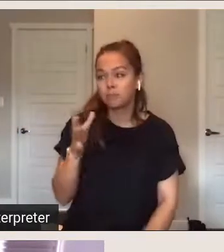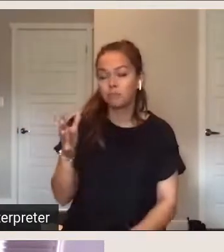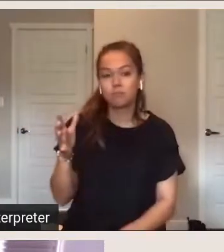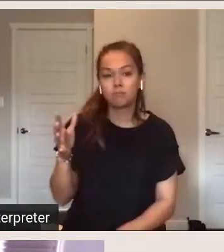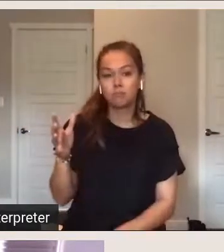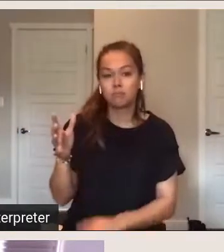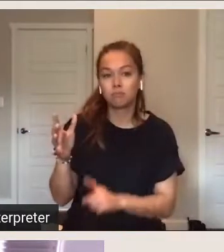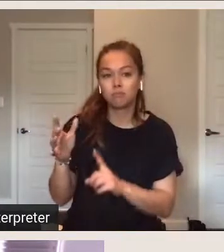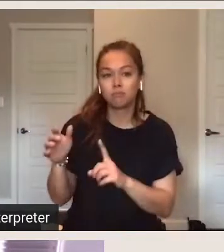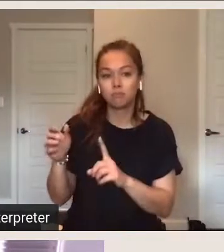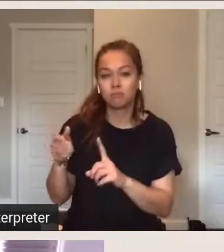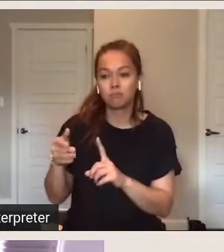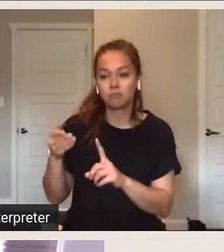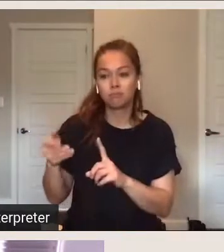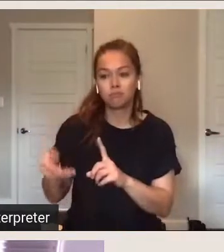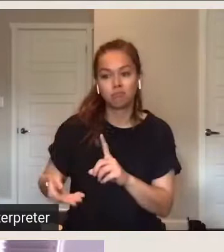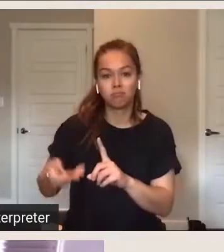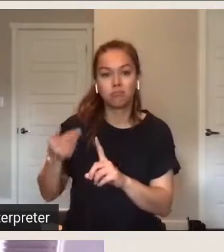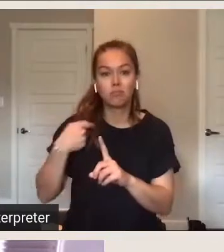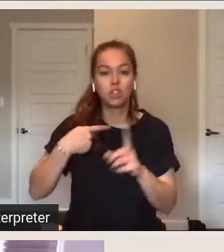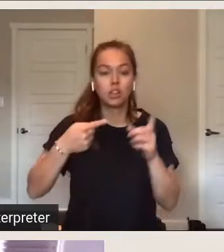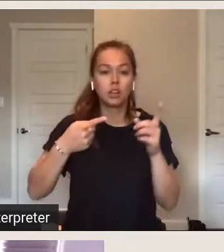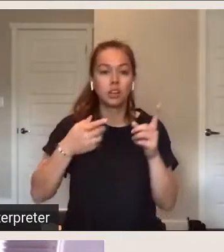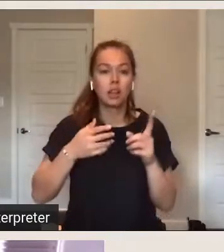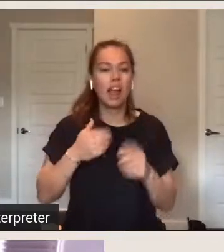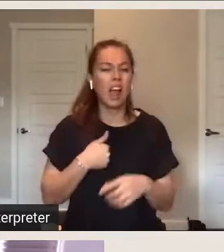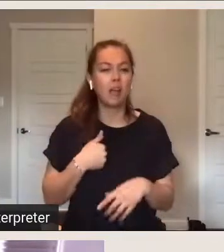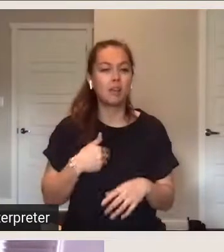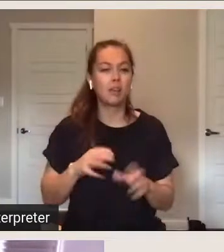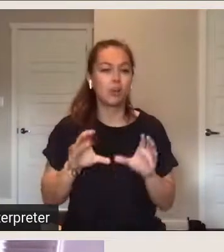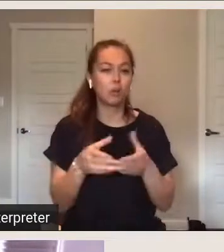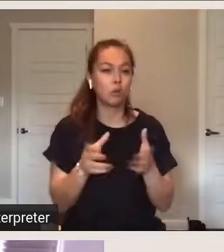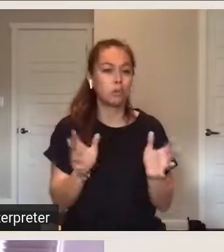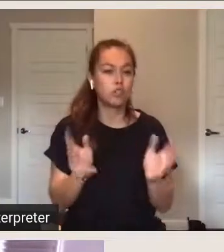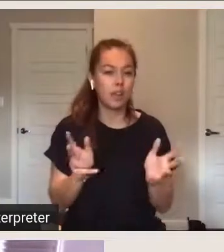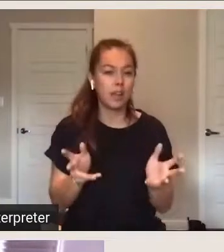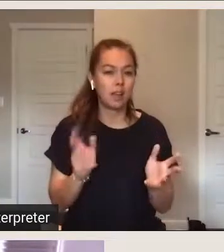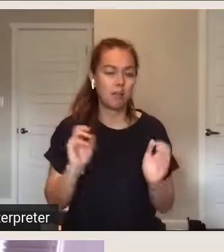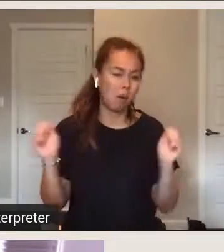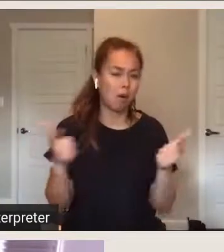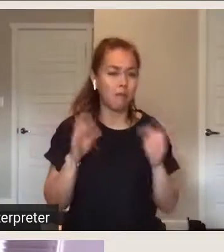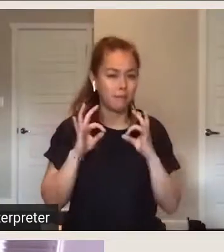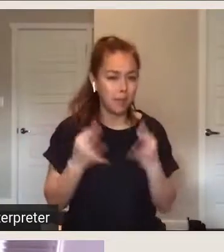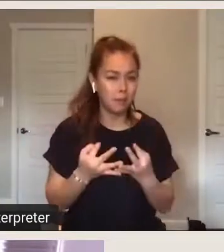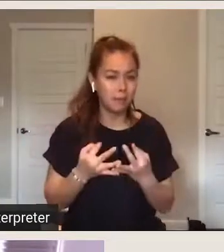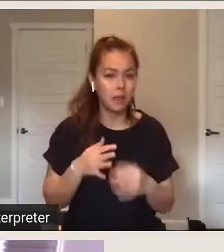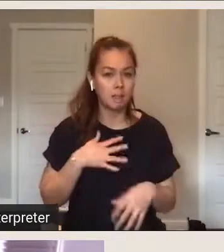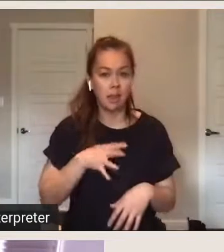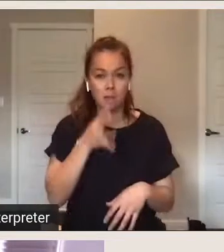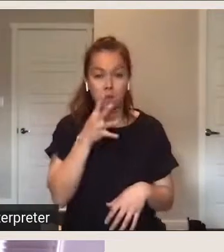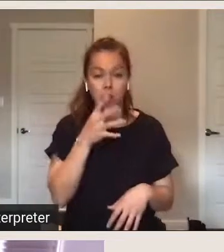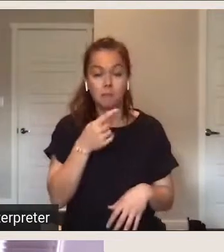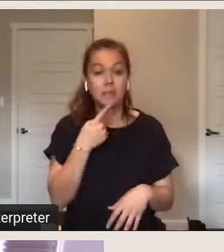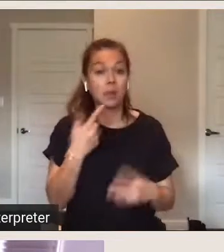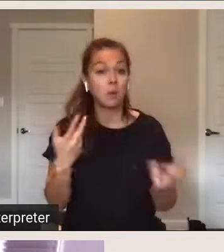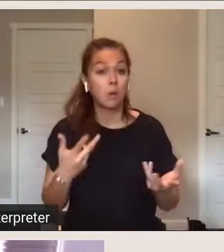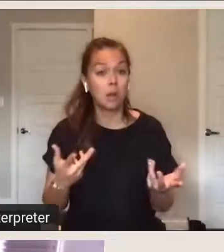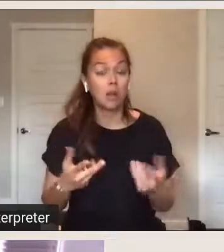announced this news to the family group chat. And what she said, quotes,